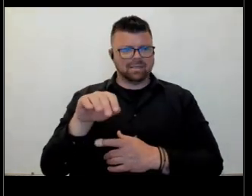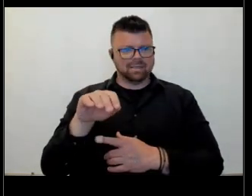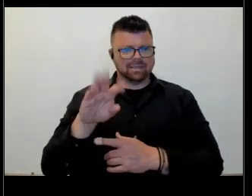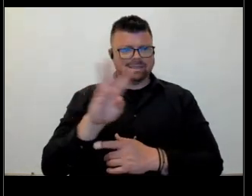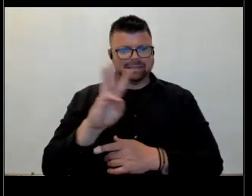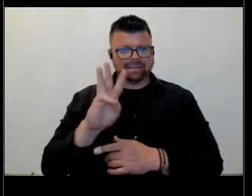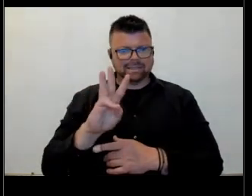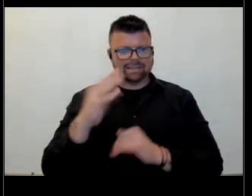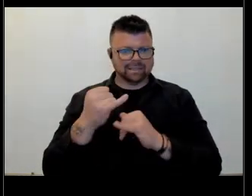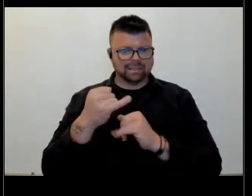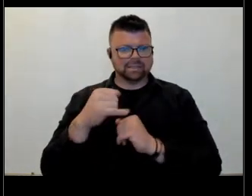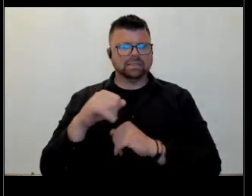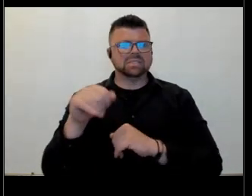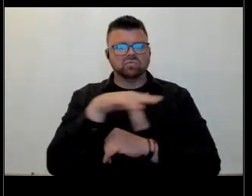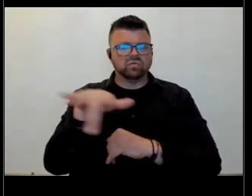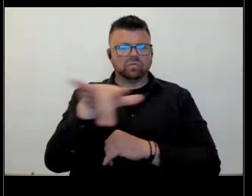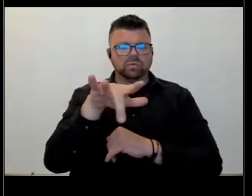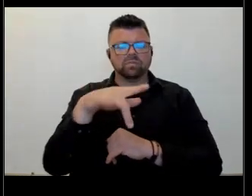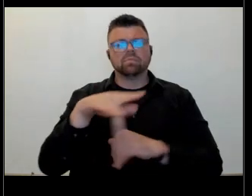a front approach,